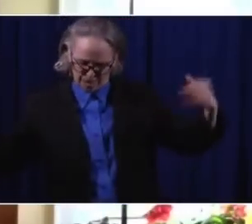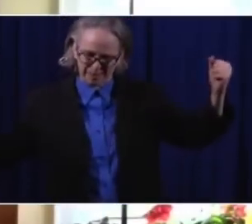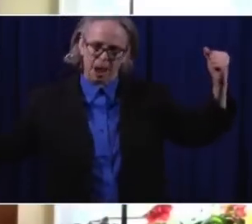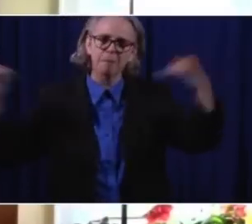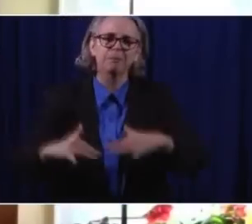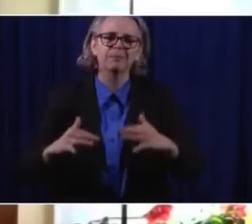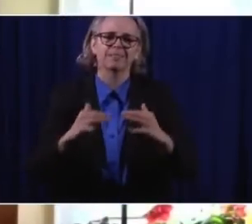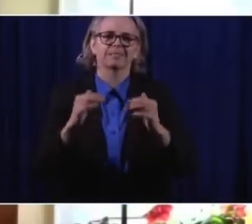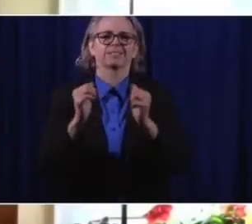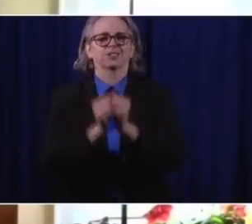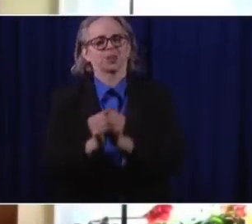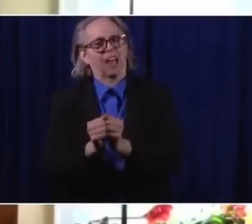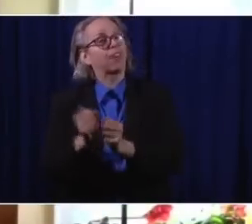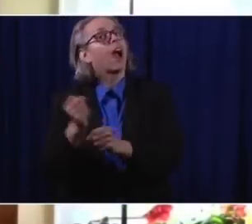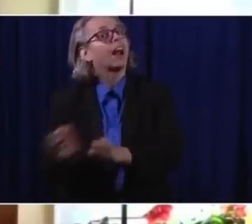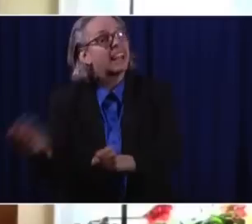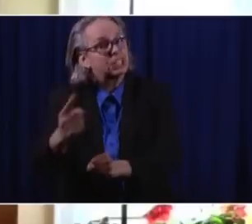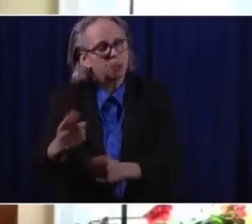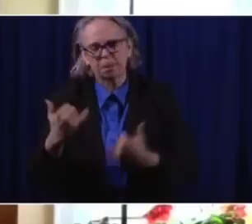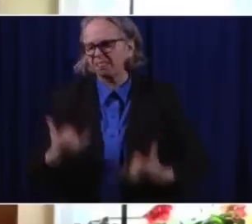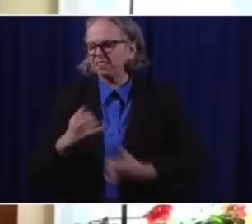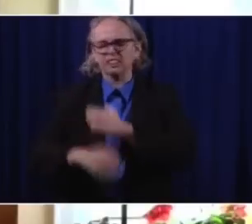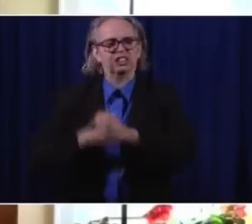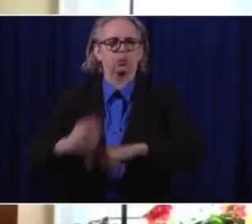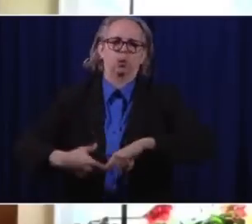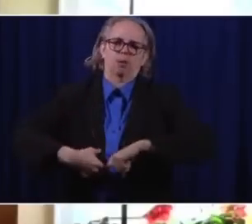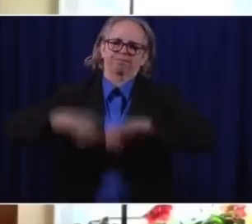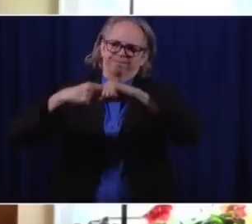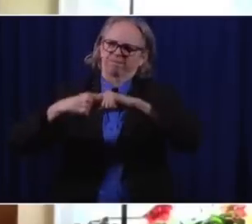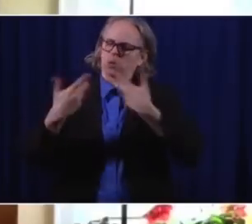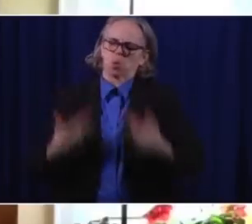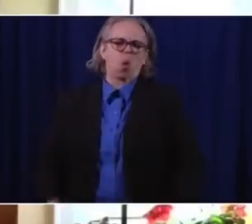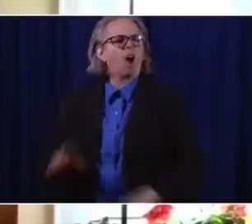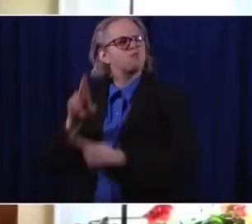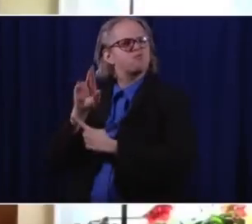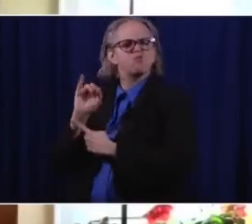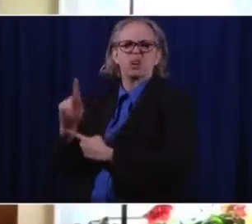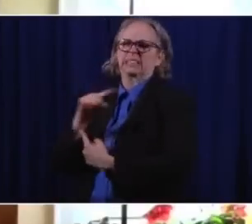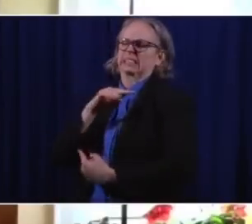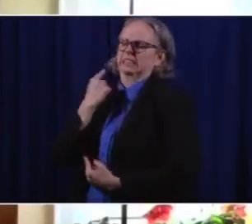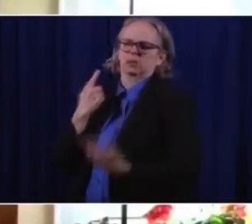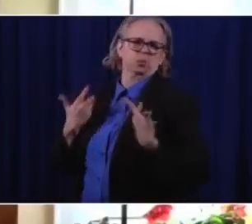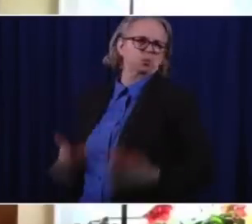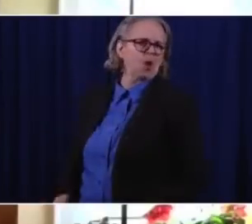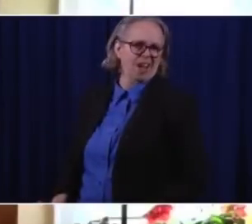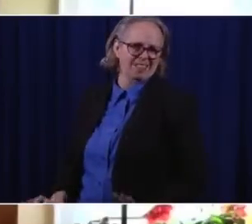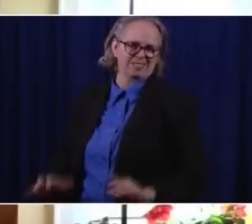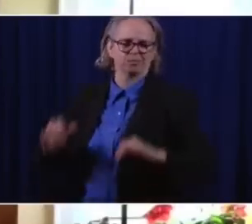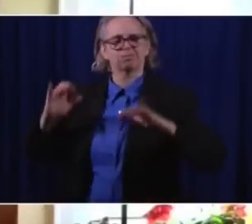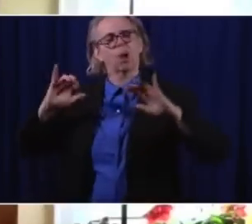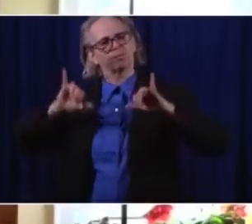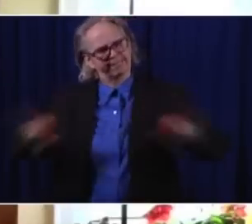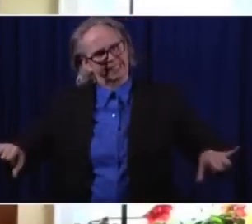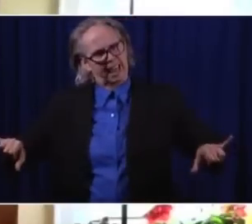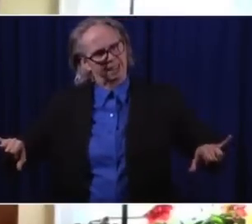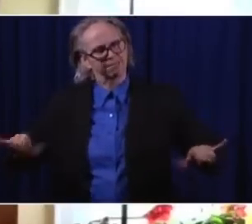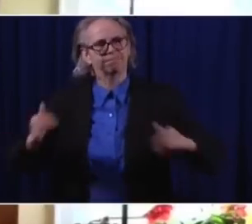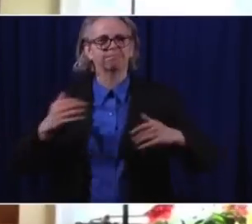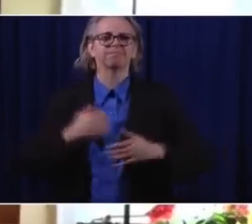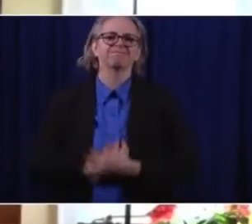So I think, we just can't take chances now if we all want to be here next year. So. Thank you. Thanks,